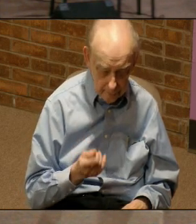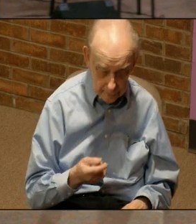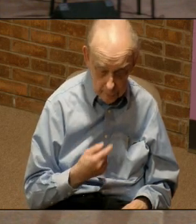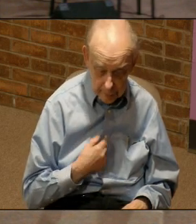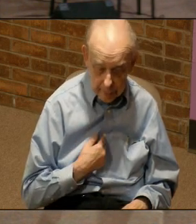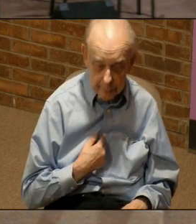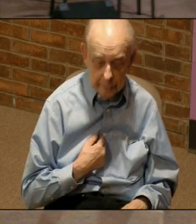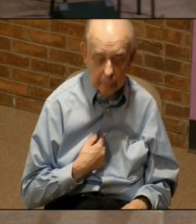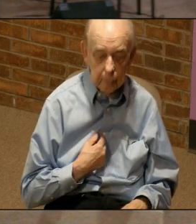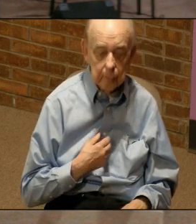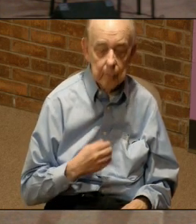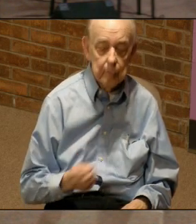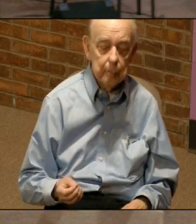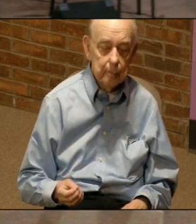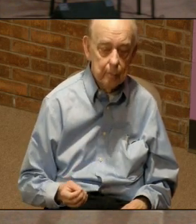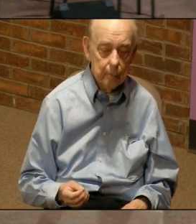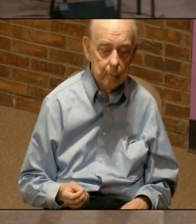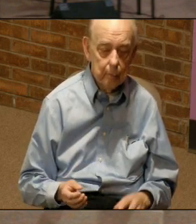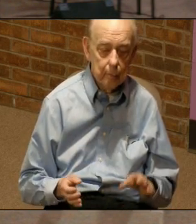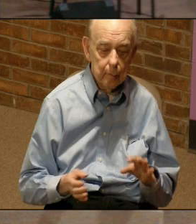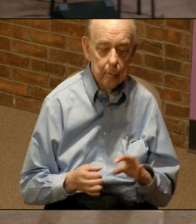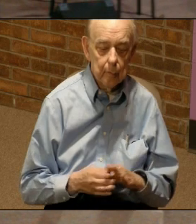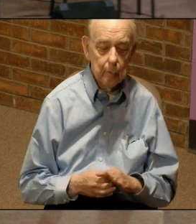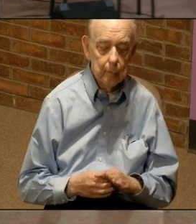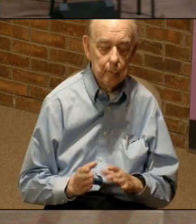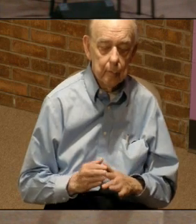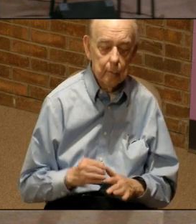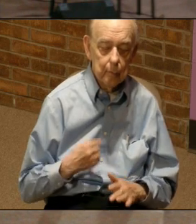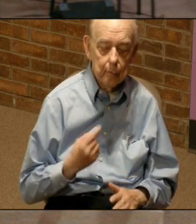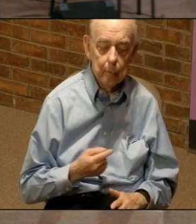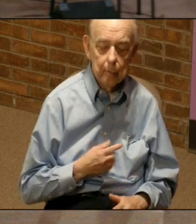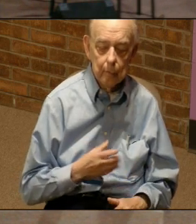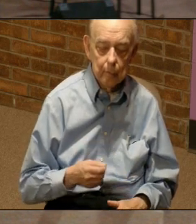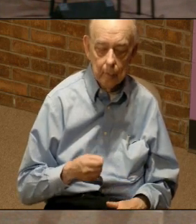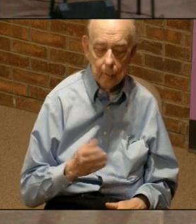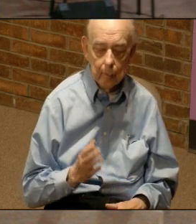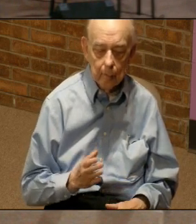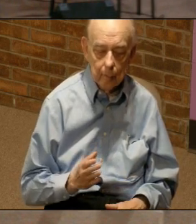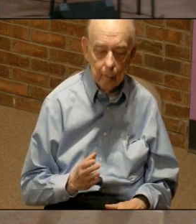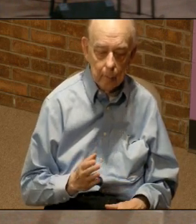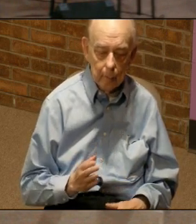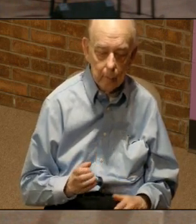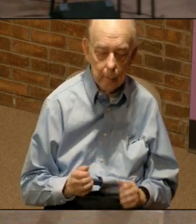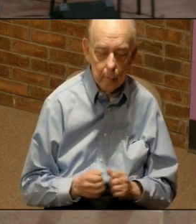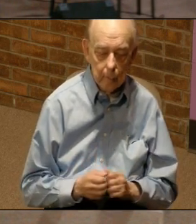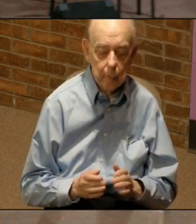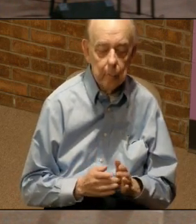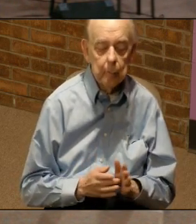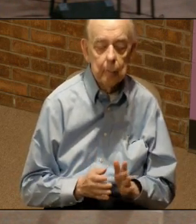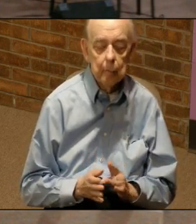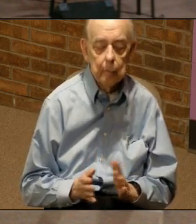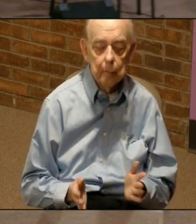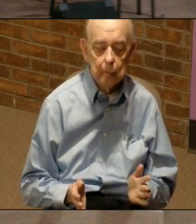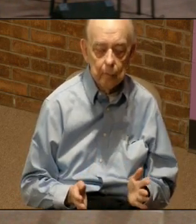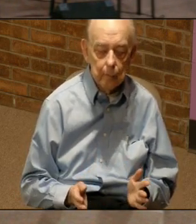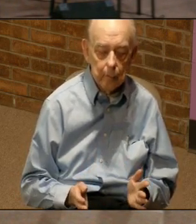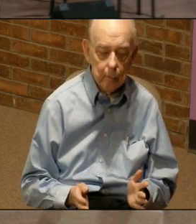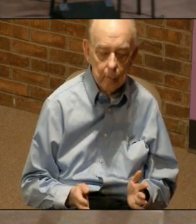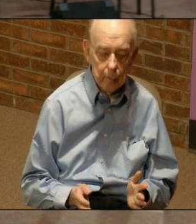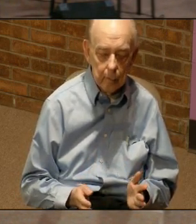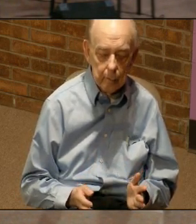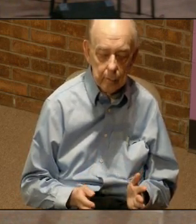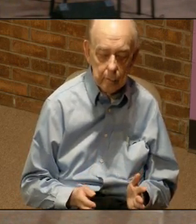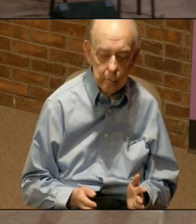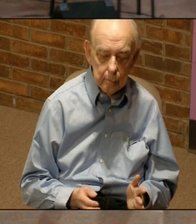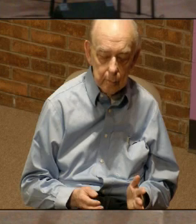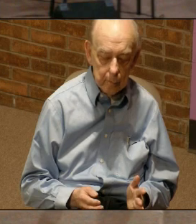I put our relationship between us and God, again with Jesus, okay, with Jesus into